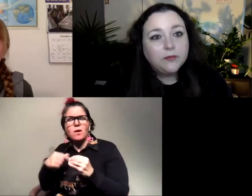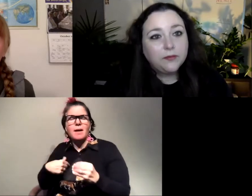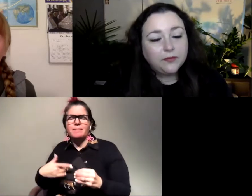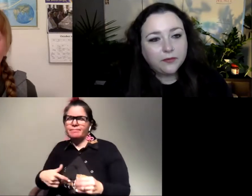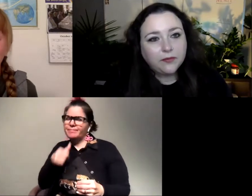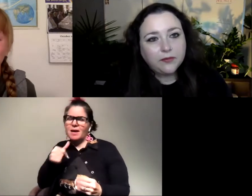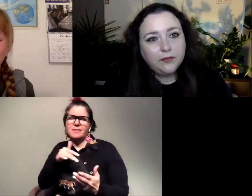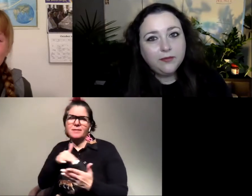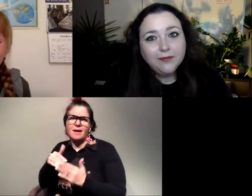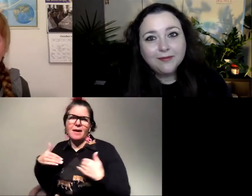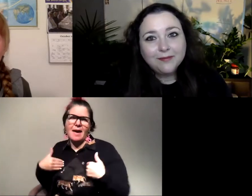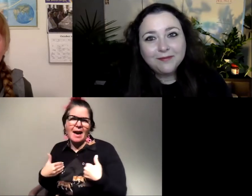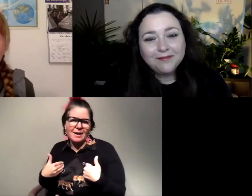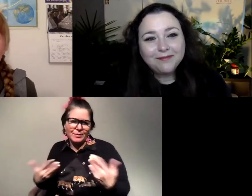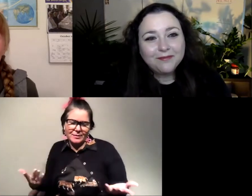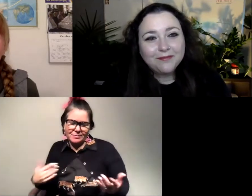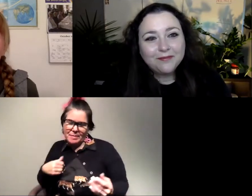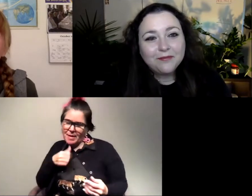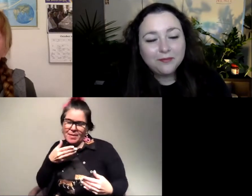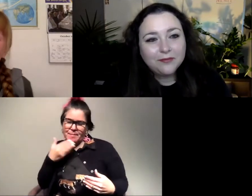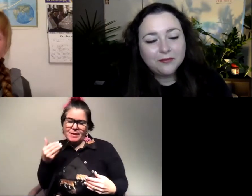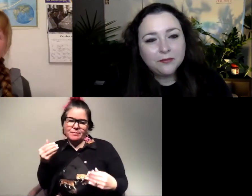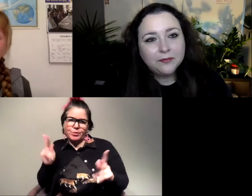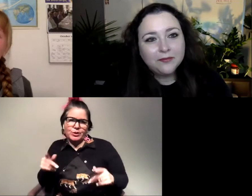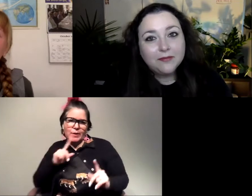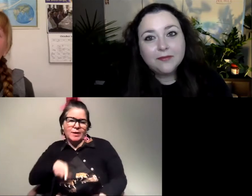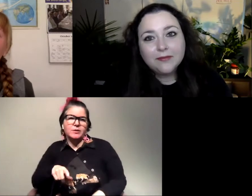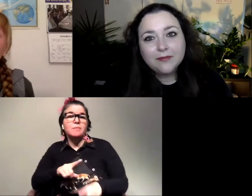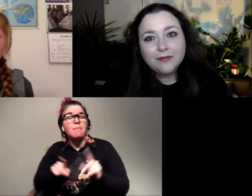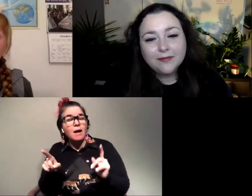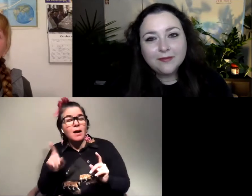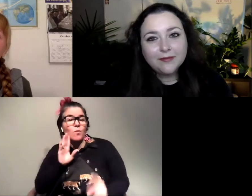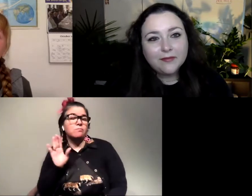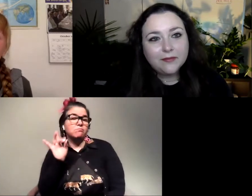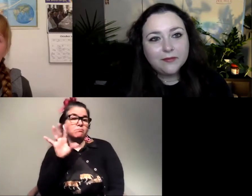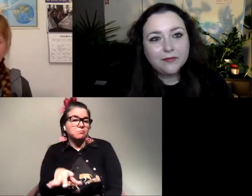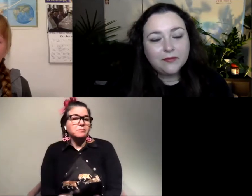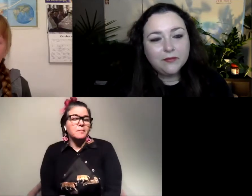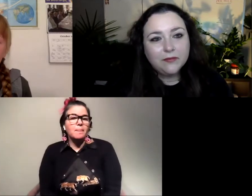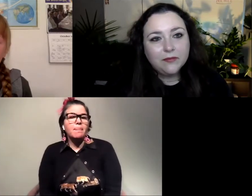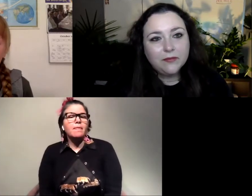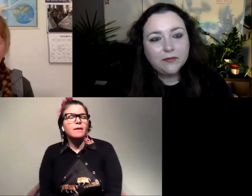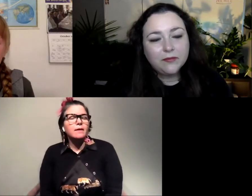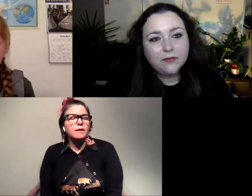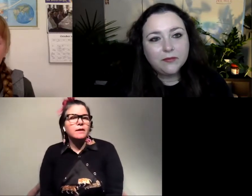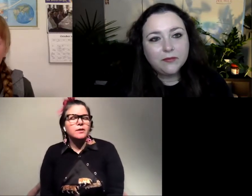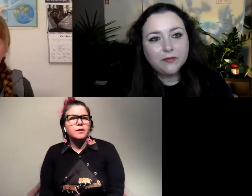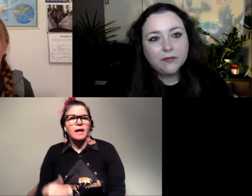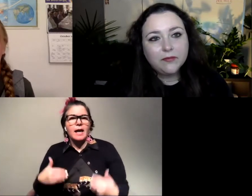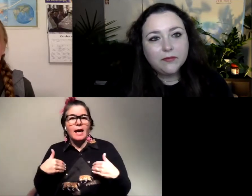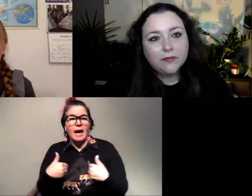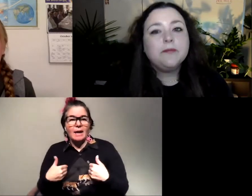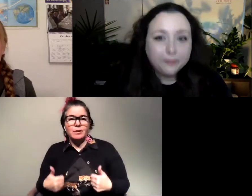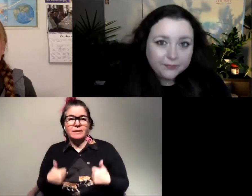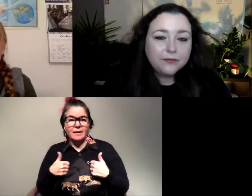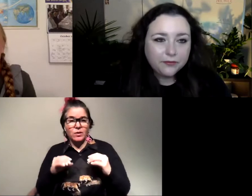So I am maybe not the best position to answer this, but I will say that it's really hard for animals to live without